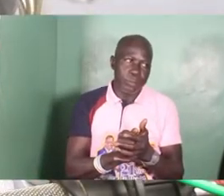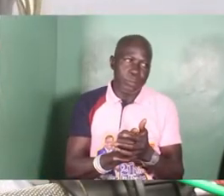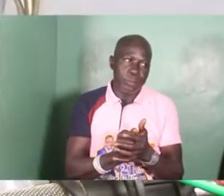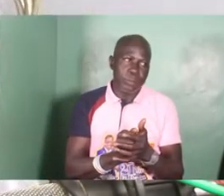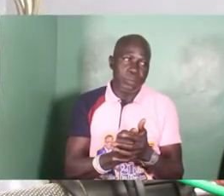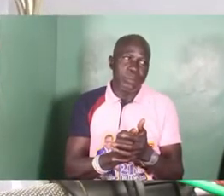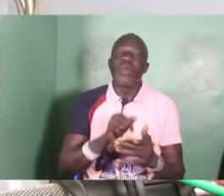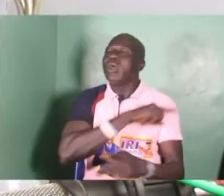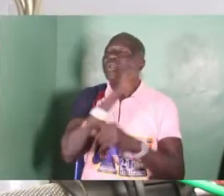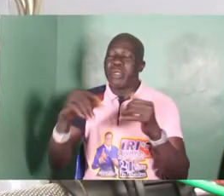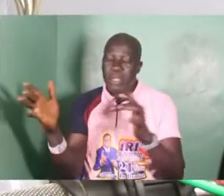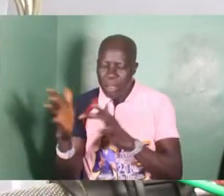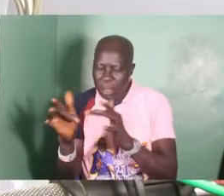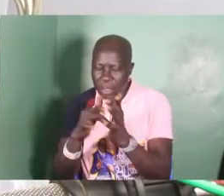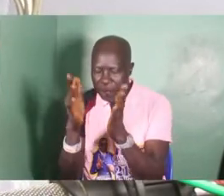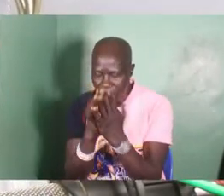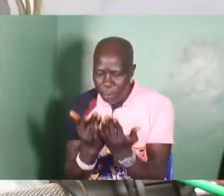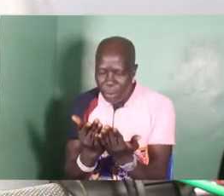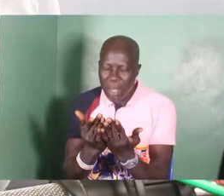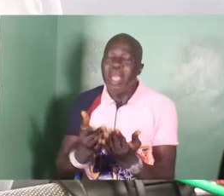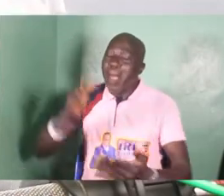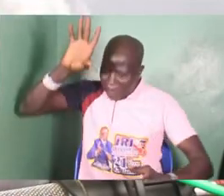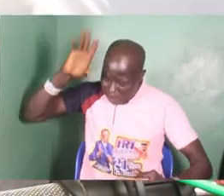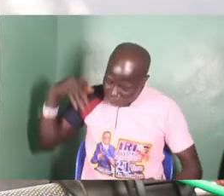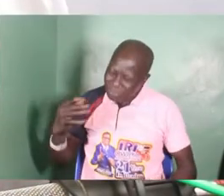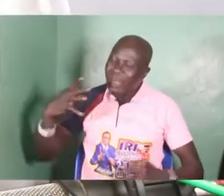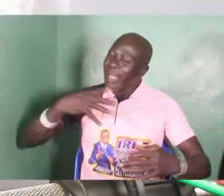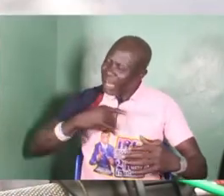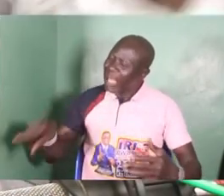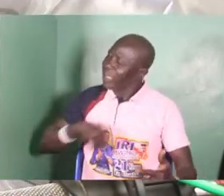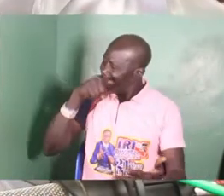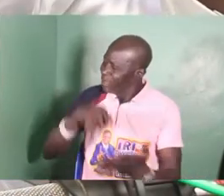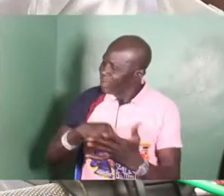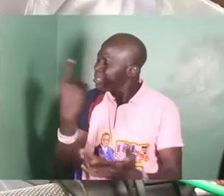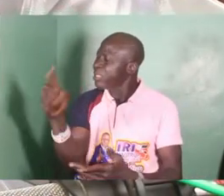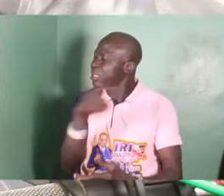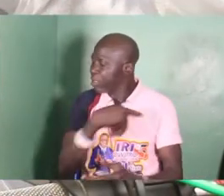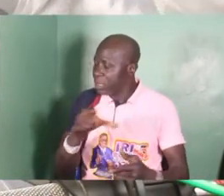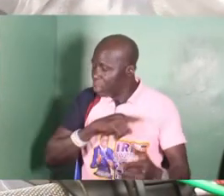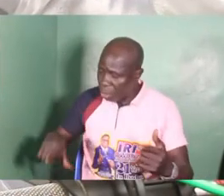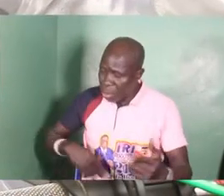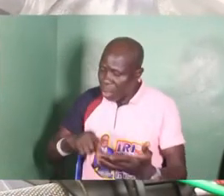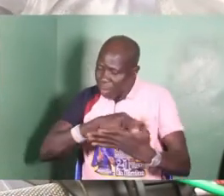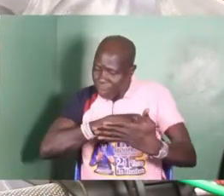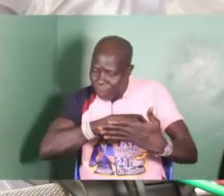are reading the Bible. Buy me a loan.